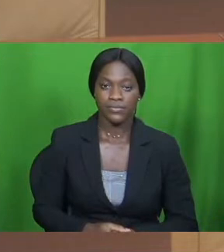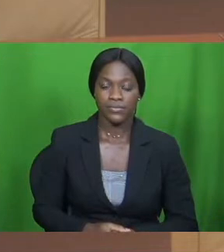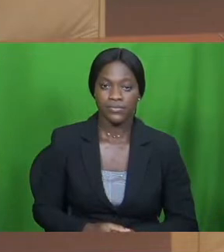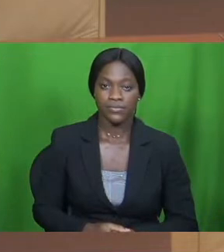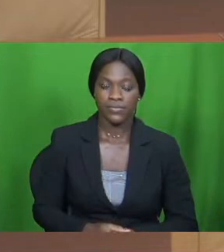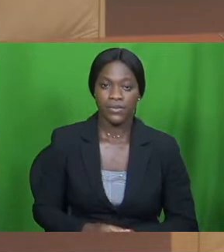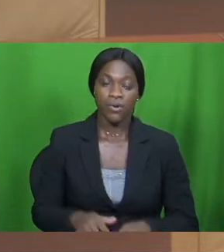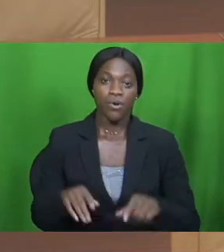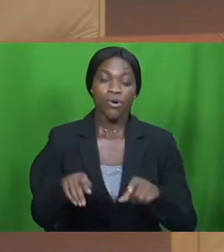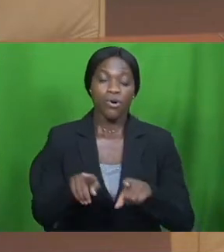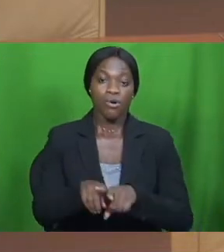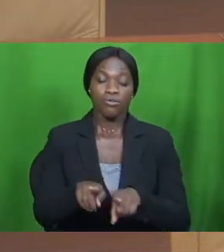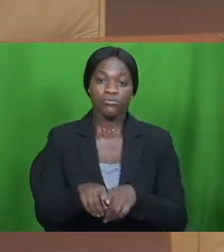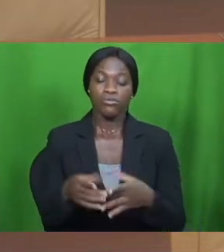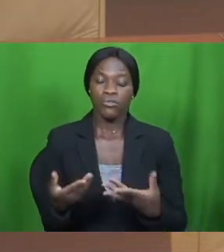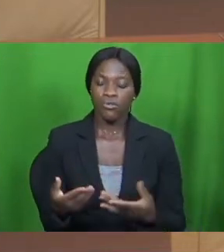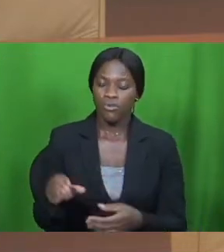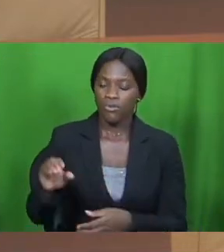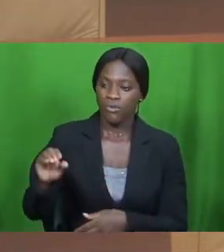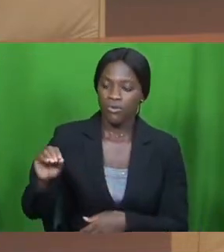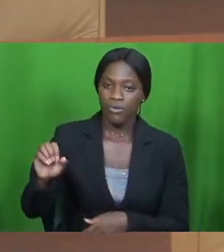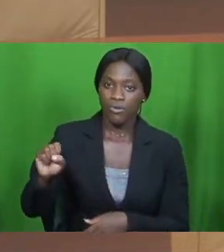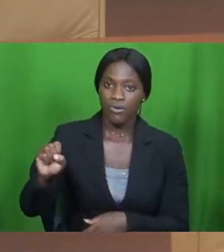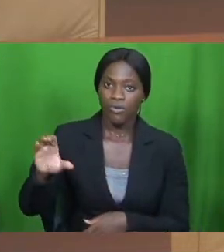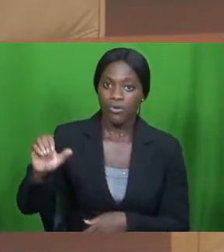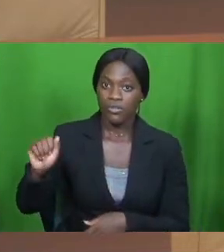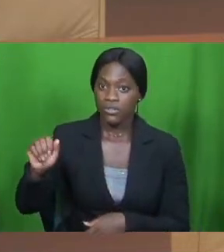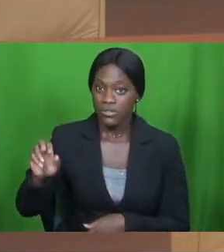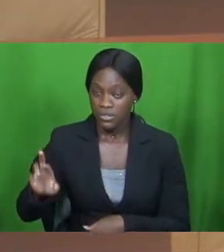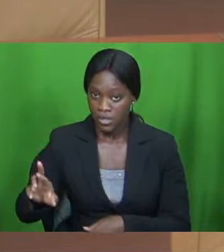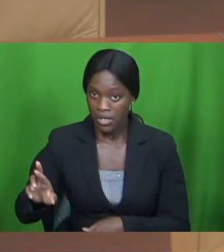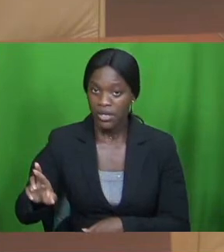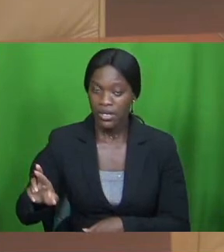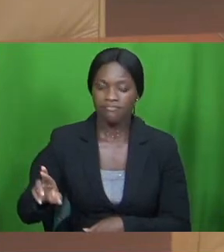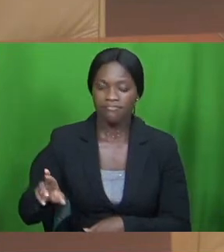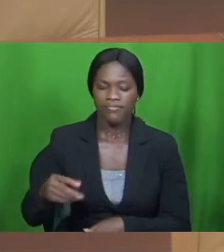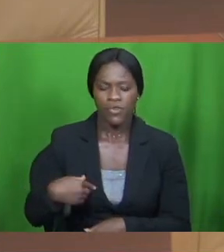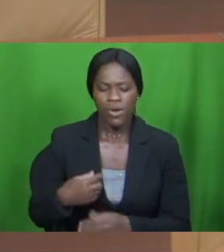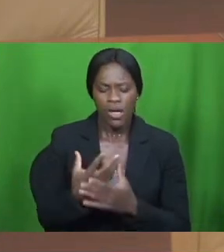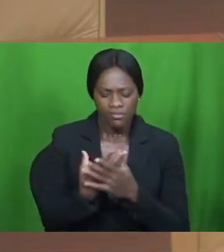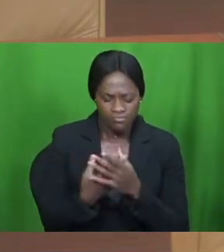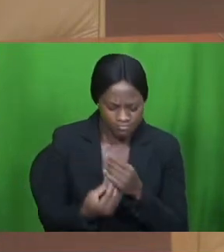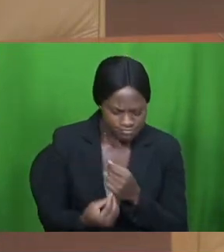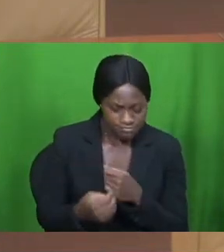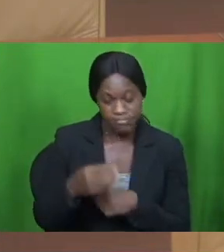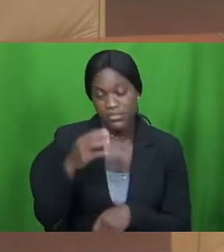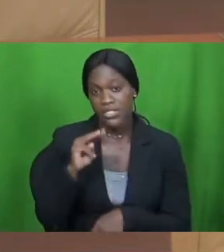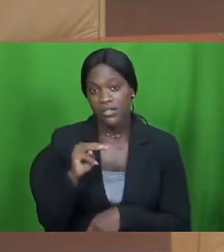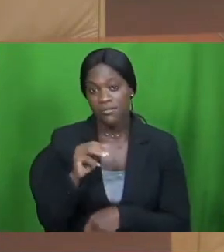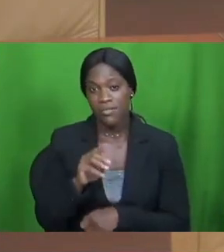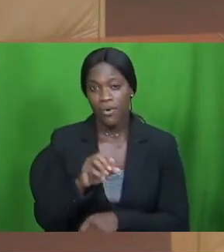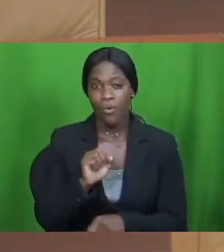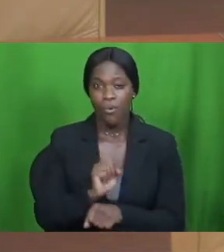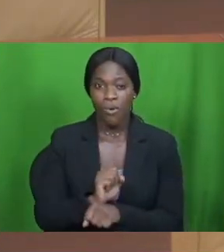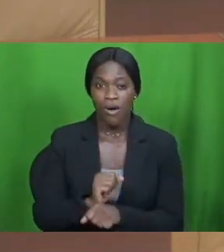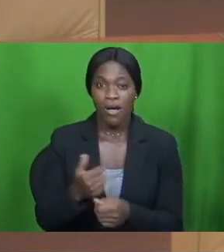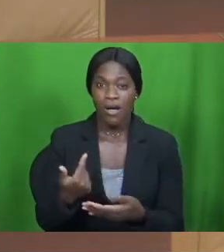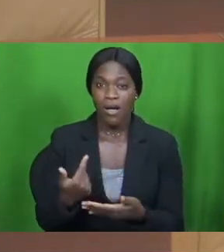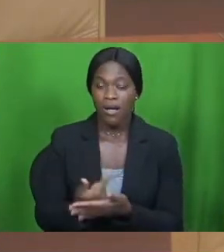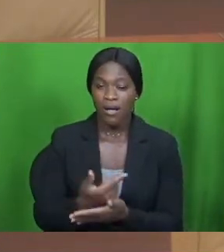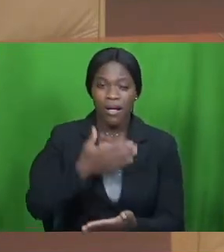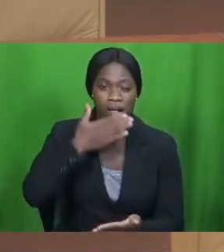Honorable Emmanuel Oscar Meadow will be dearly missed. His country well.